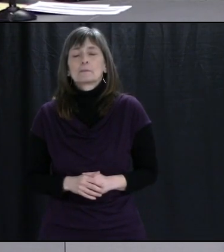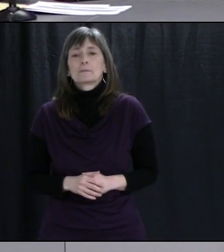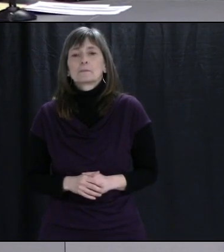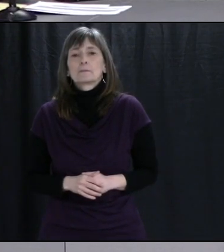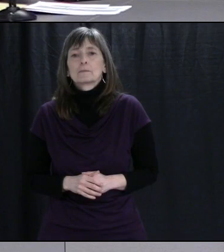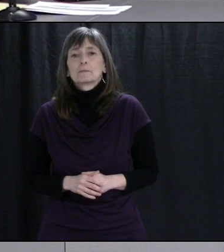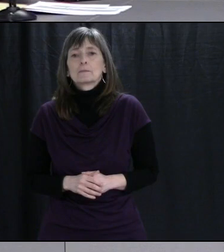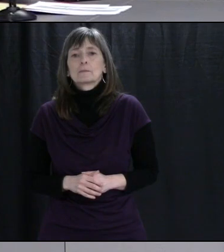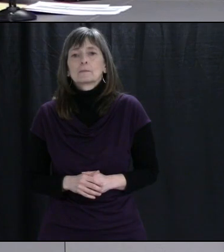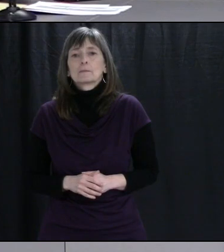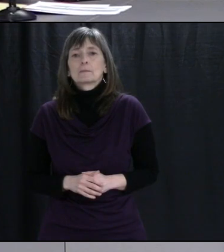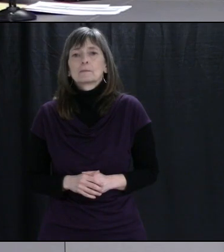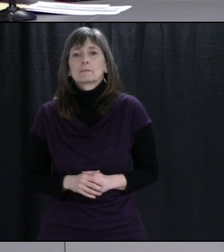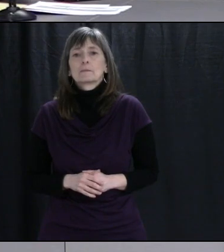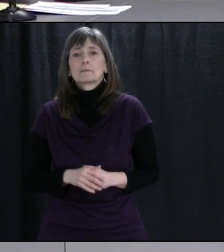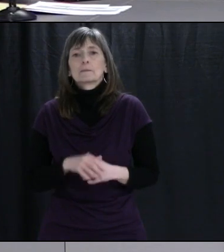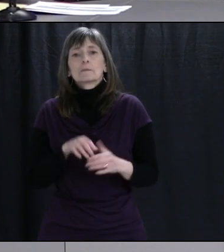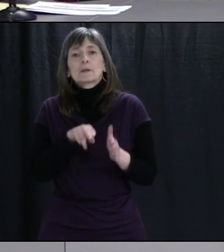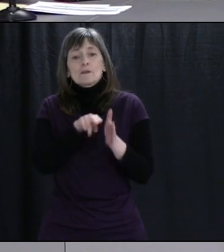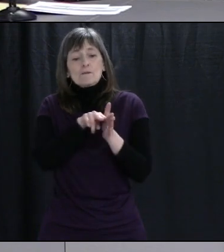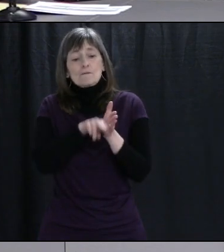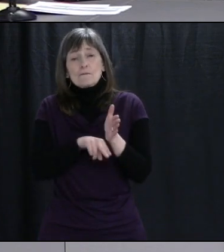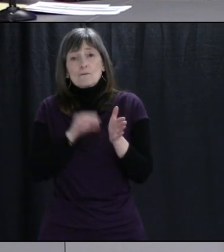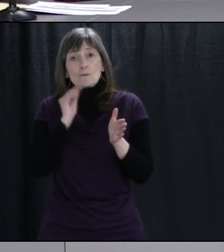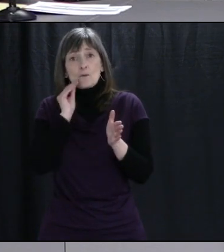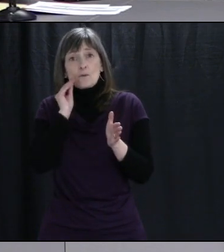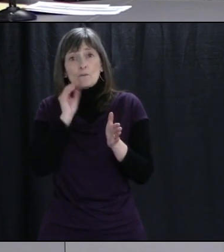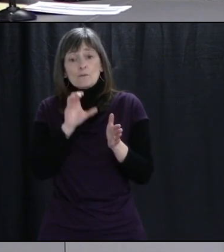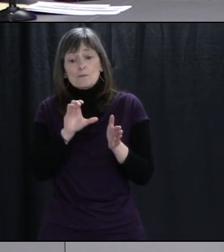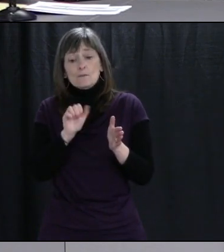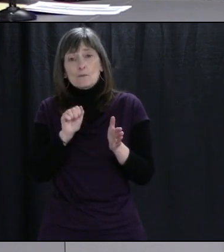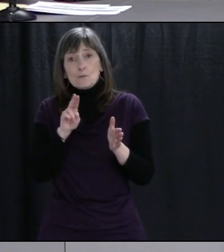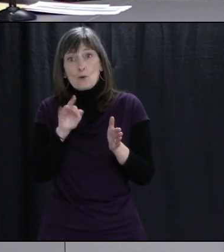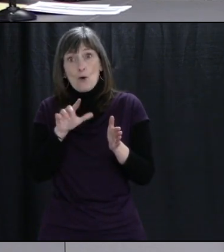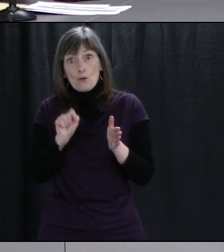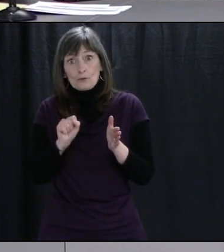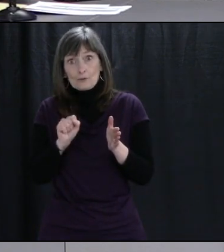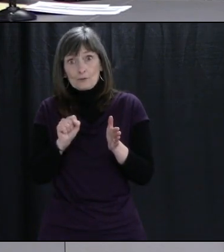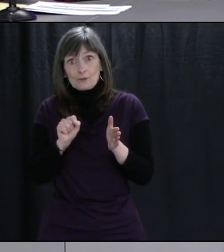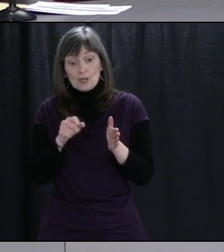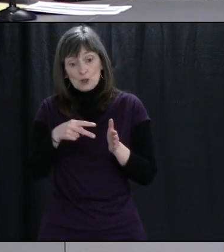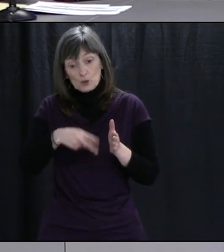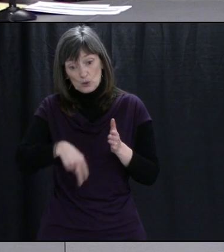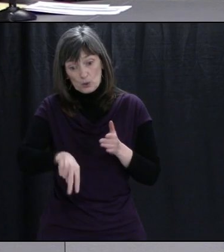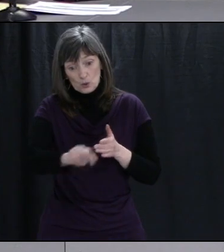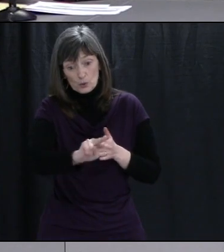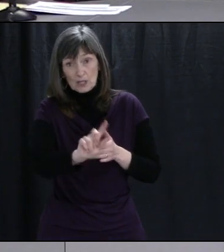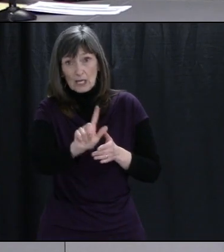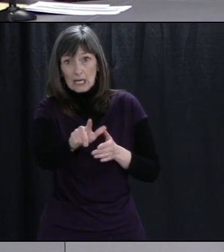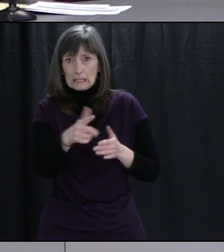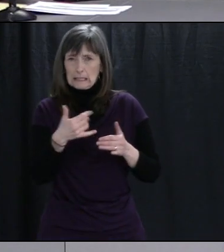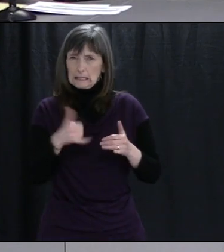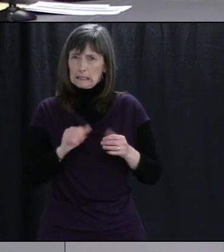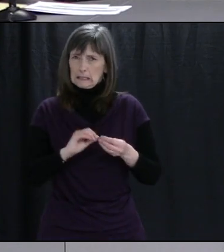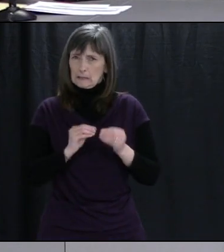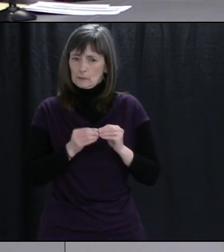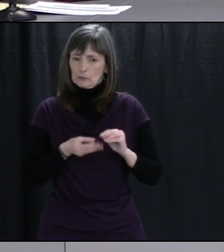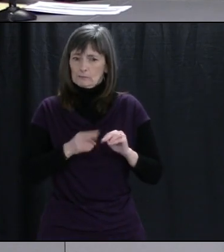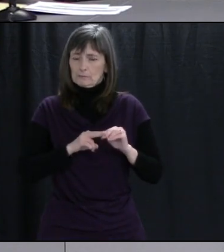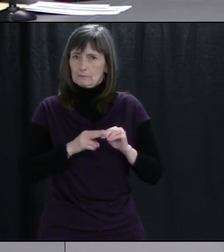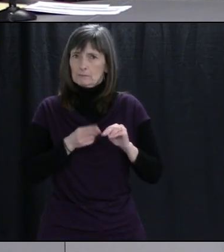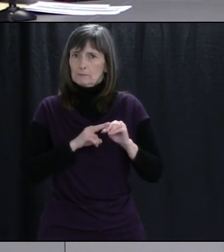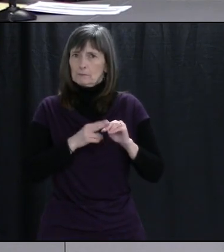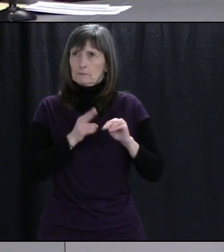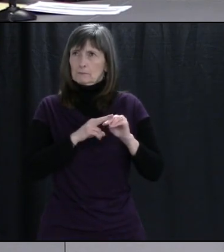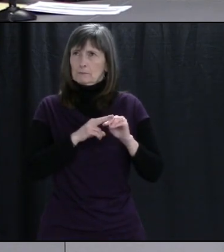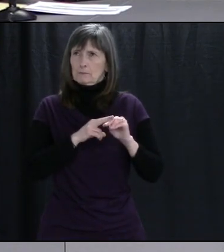of funeral home-linked cases continues to rise even 2 weeks after that incident. Why does this number continue to grow if